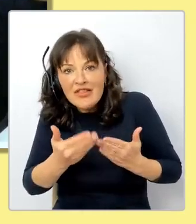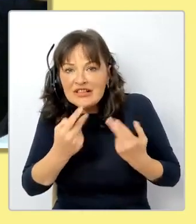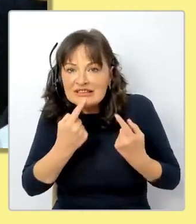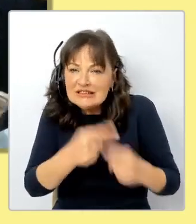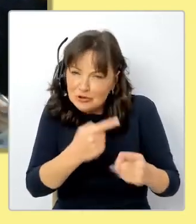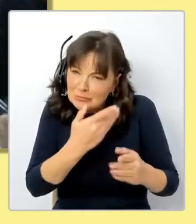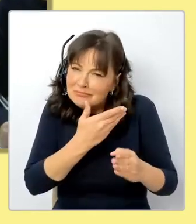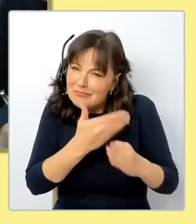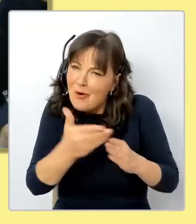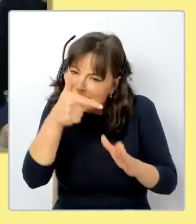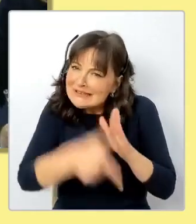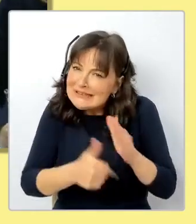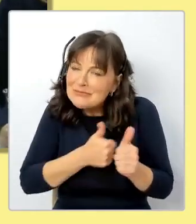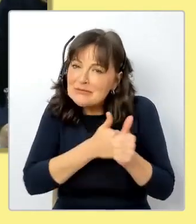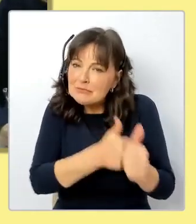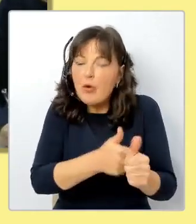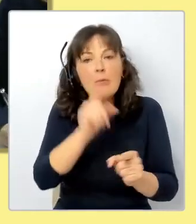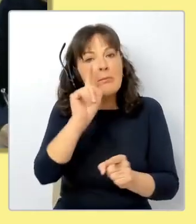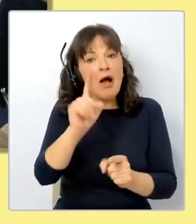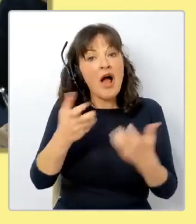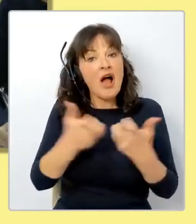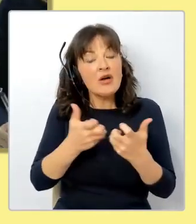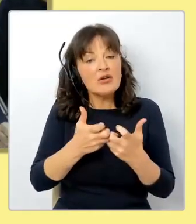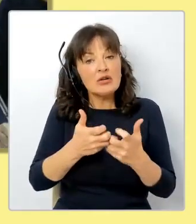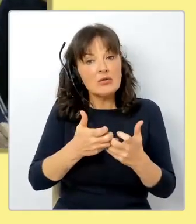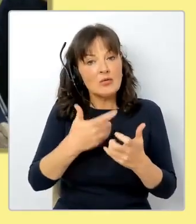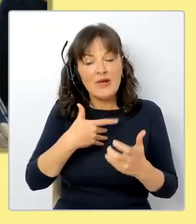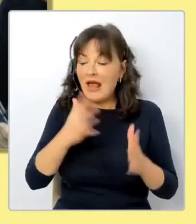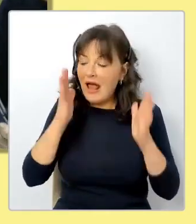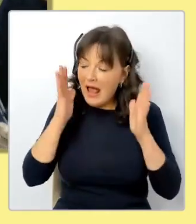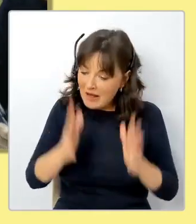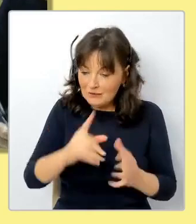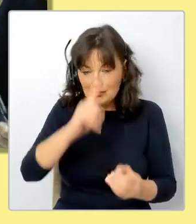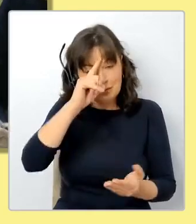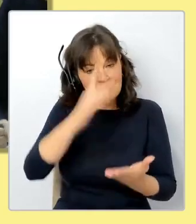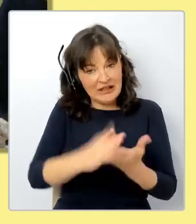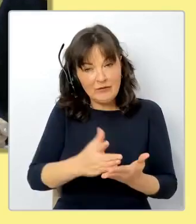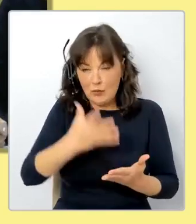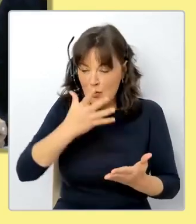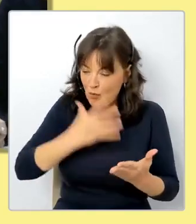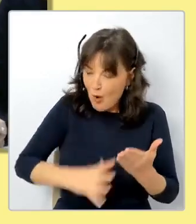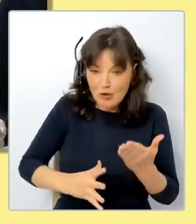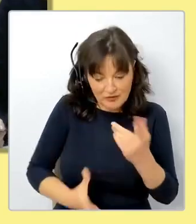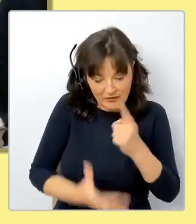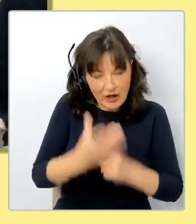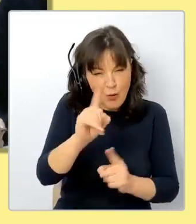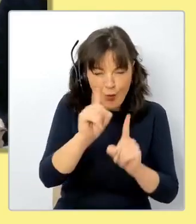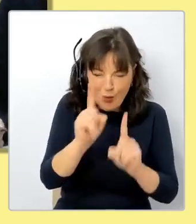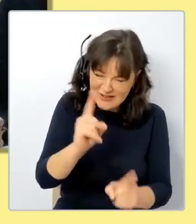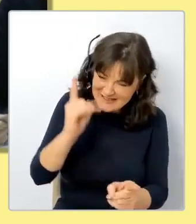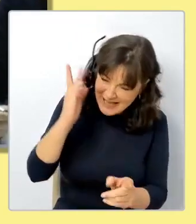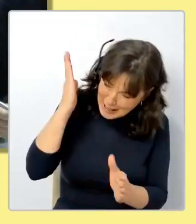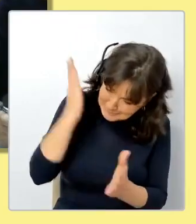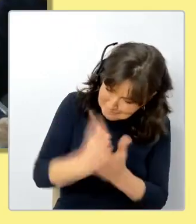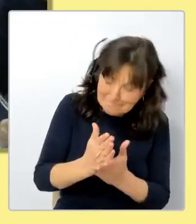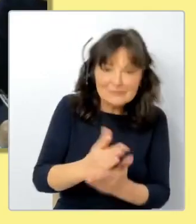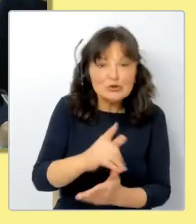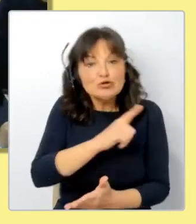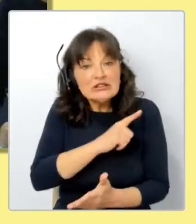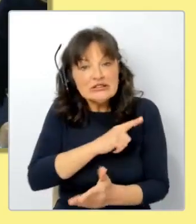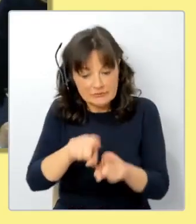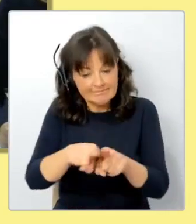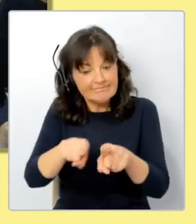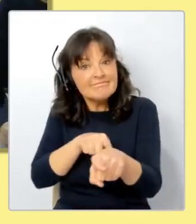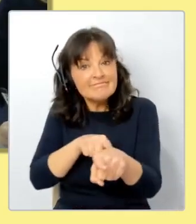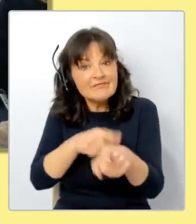being, which we are already, serious about eradicating the root causes of the attainment gap, and that is poverty. Now, the Scottish